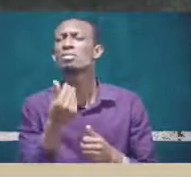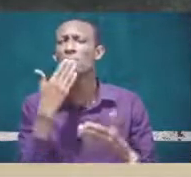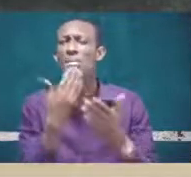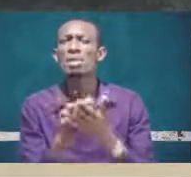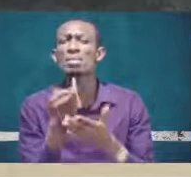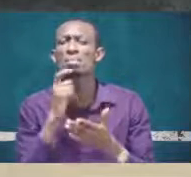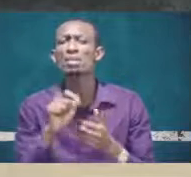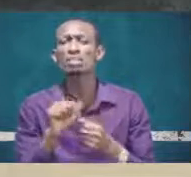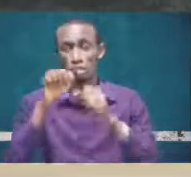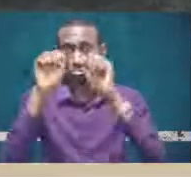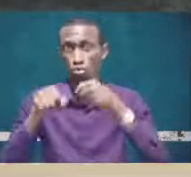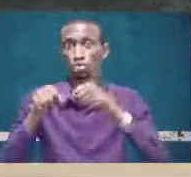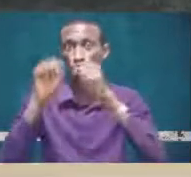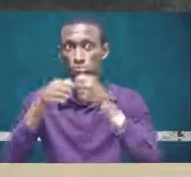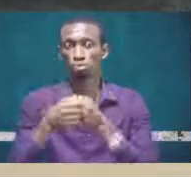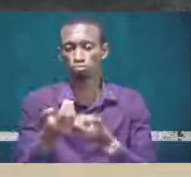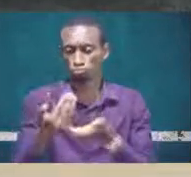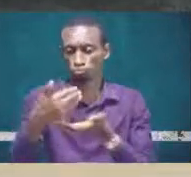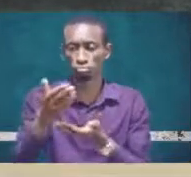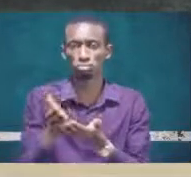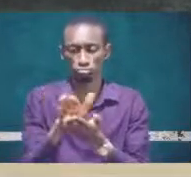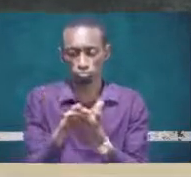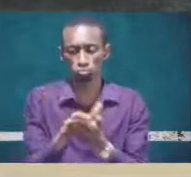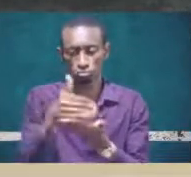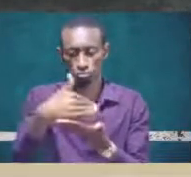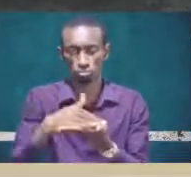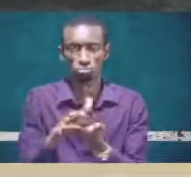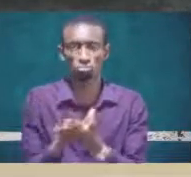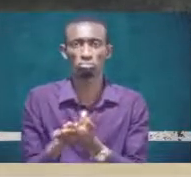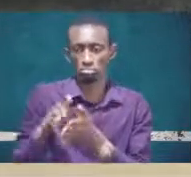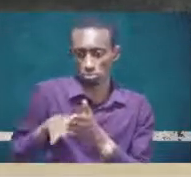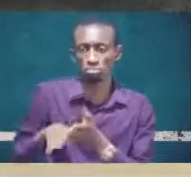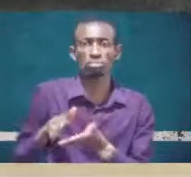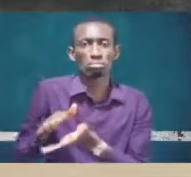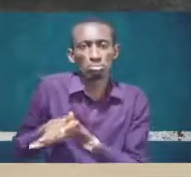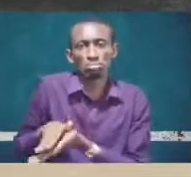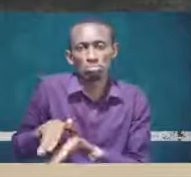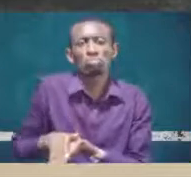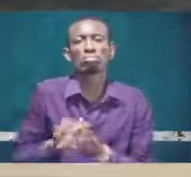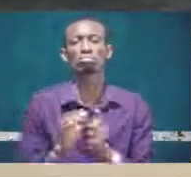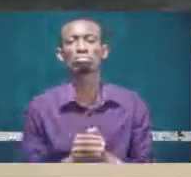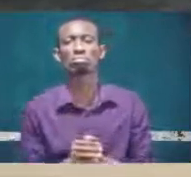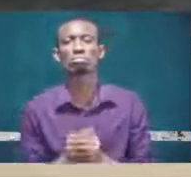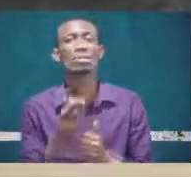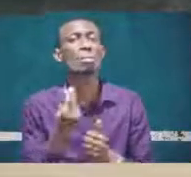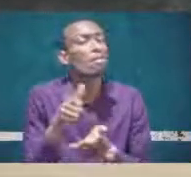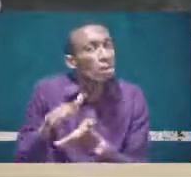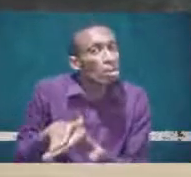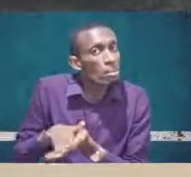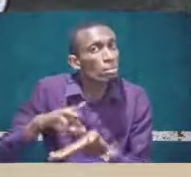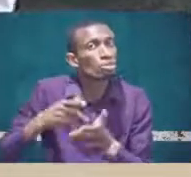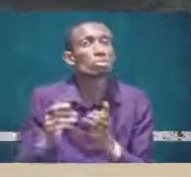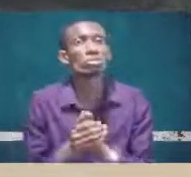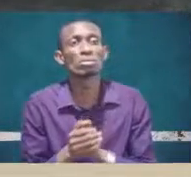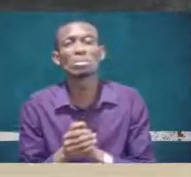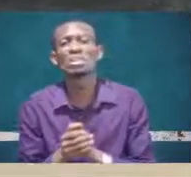Portability, portable, coming from the word portable. And portable means